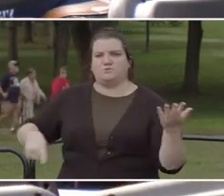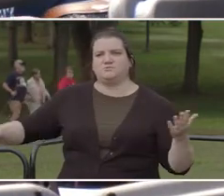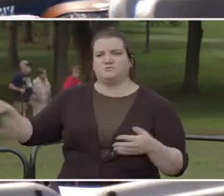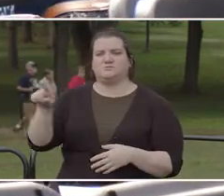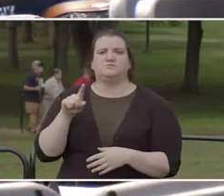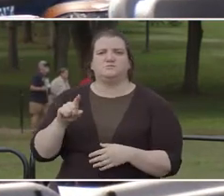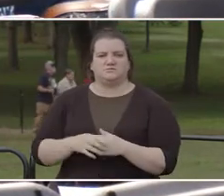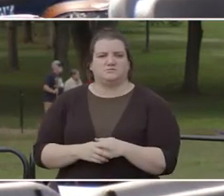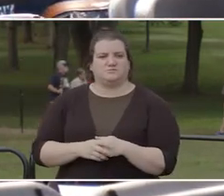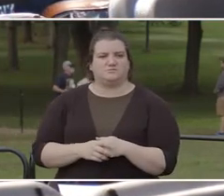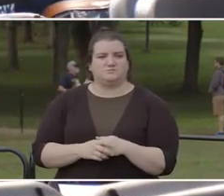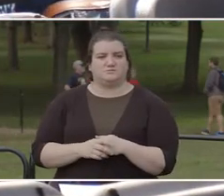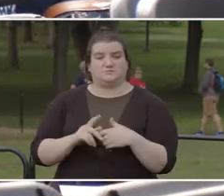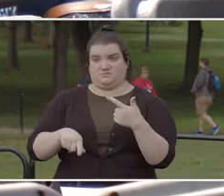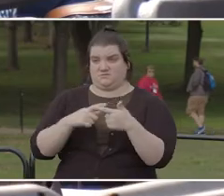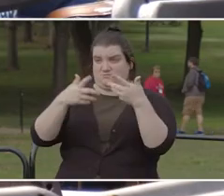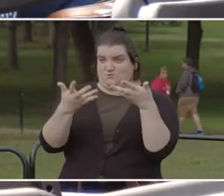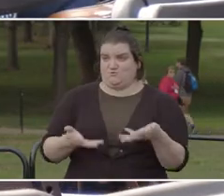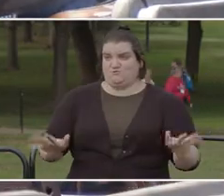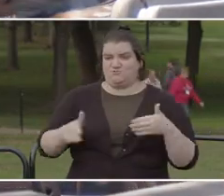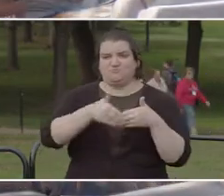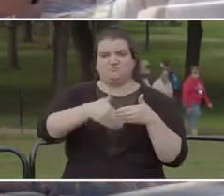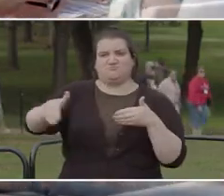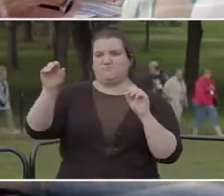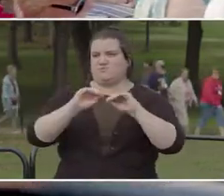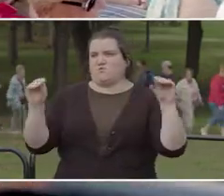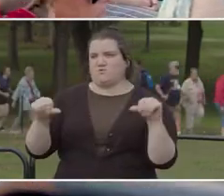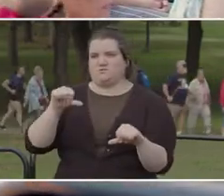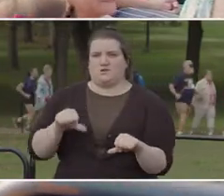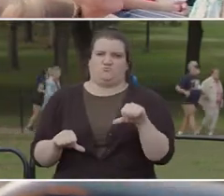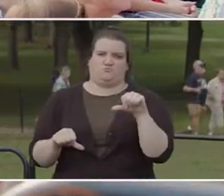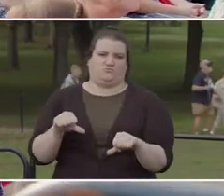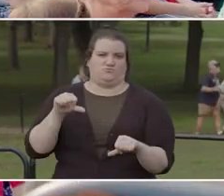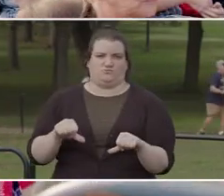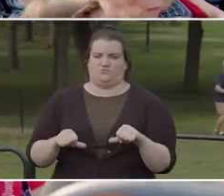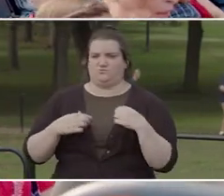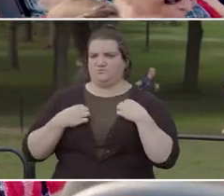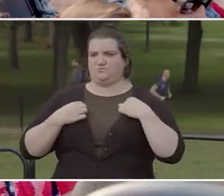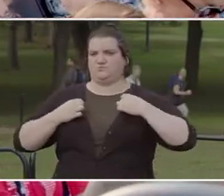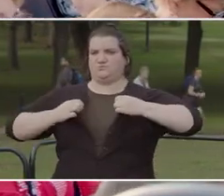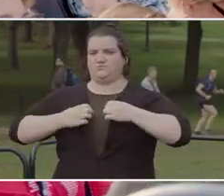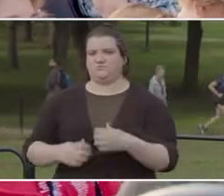heroes. And when we're through, there will be no doubt.